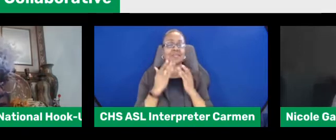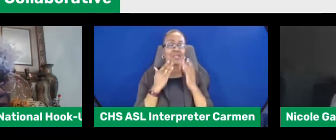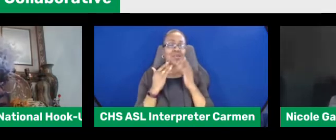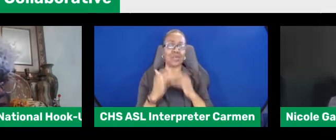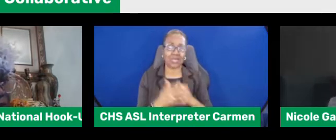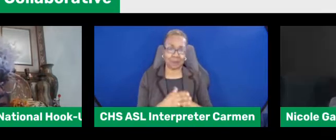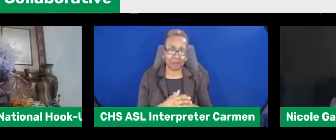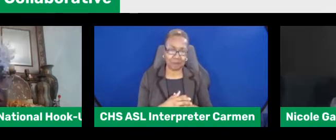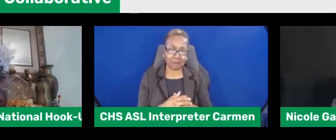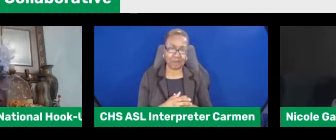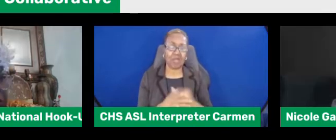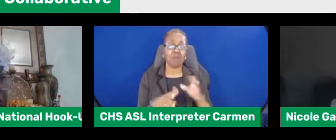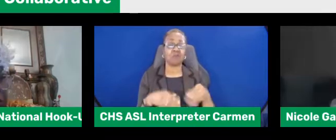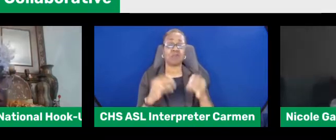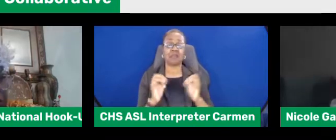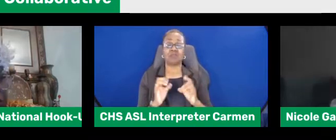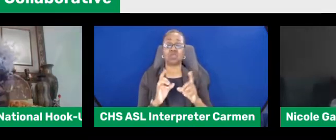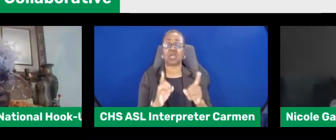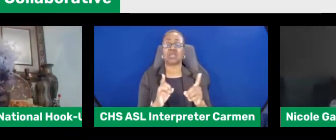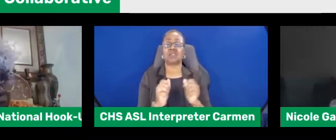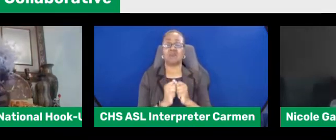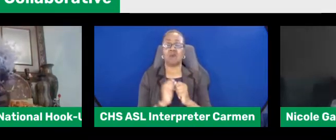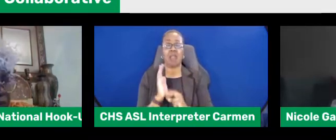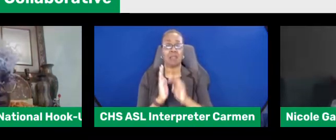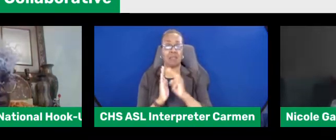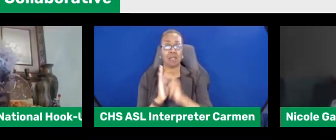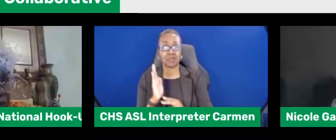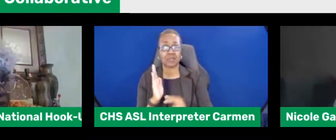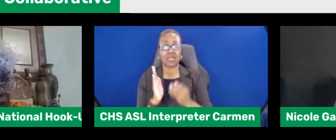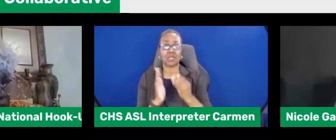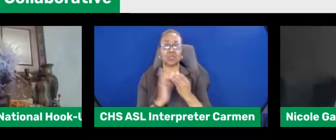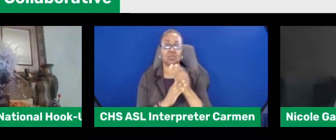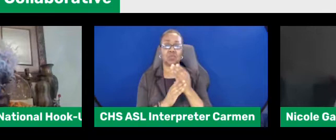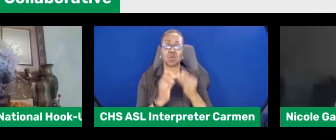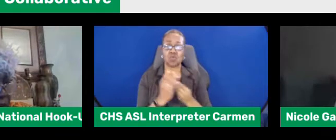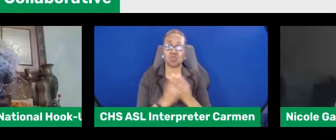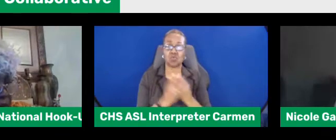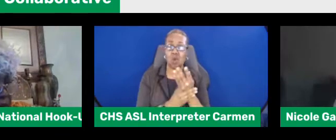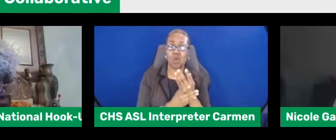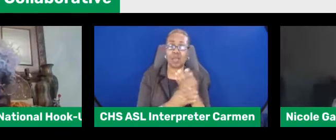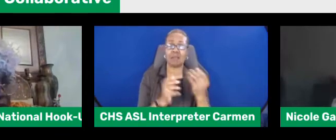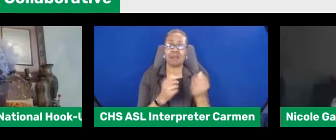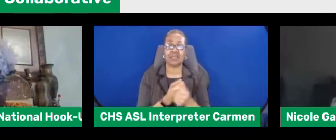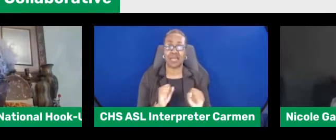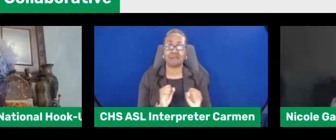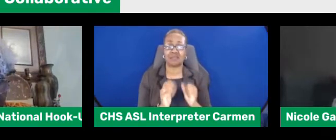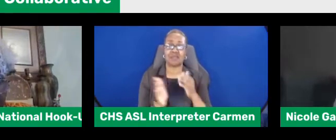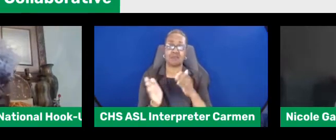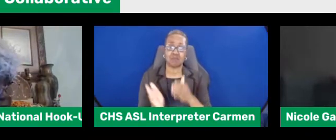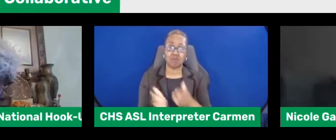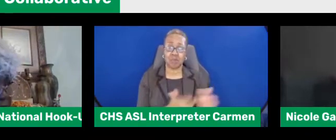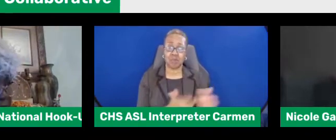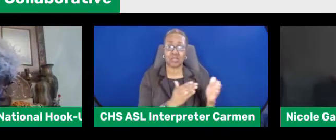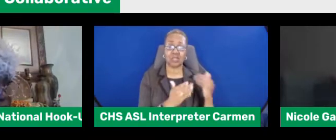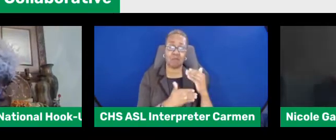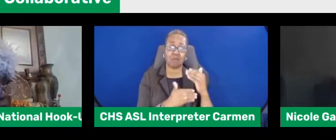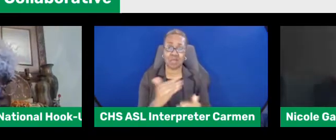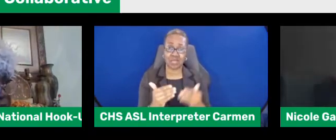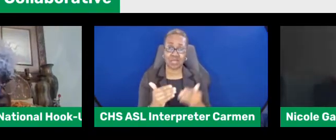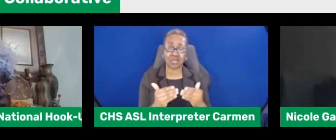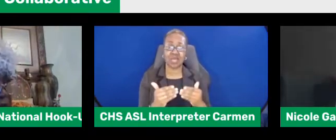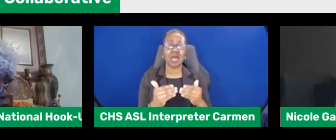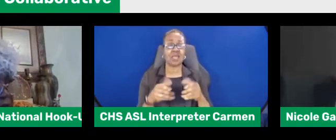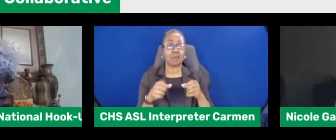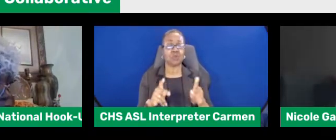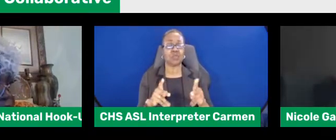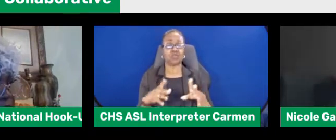that education on literacy, food growing, safety, preparation, processing, the entrepreneurial opportunities,